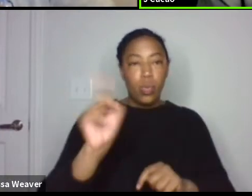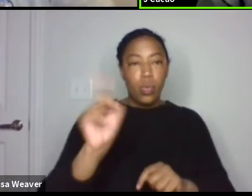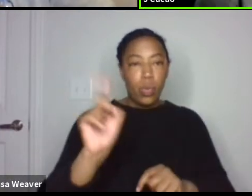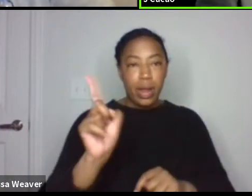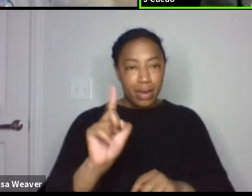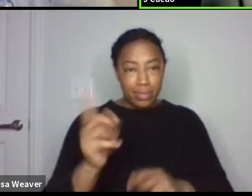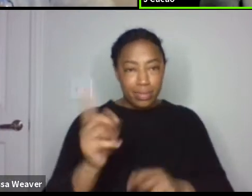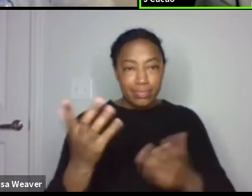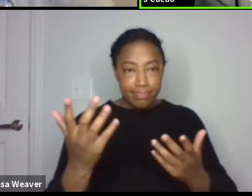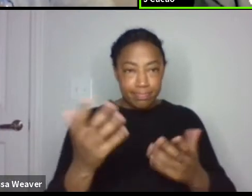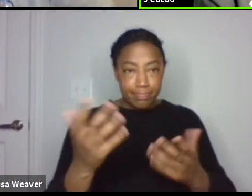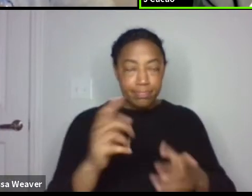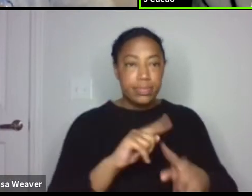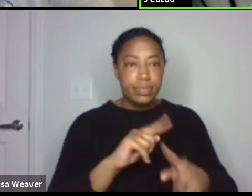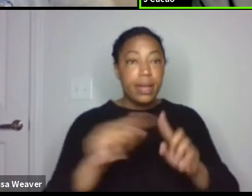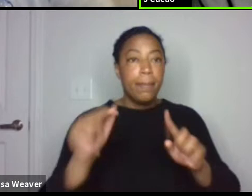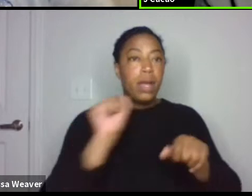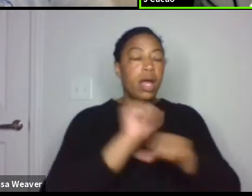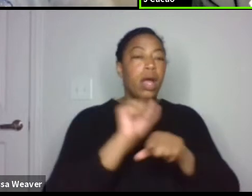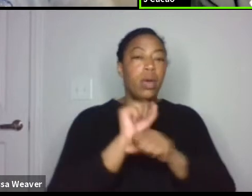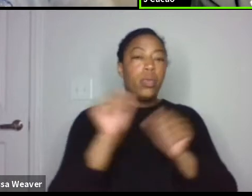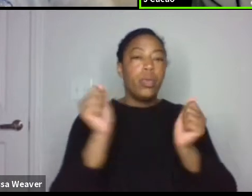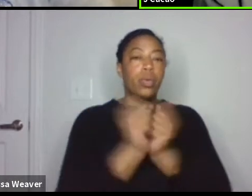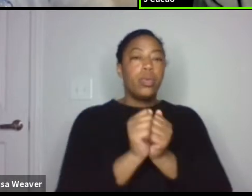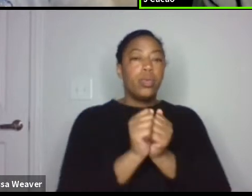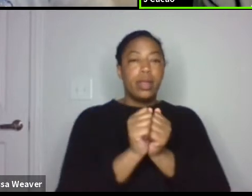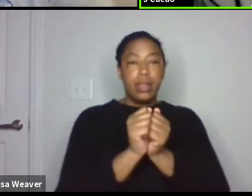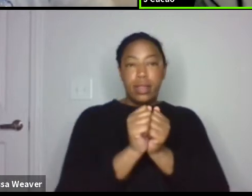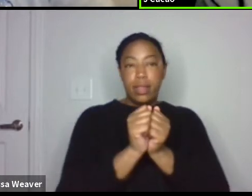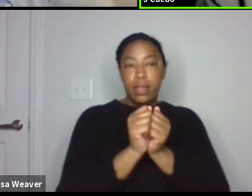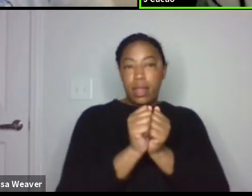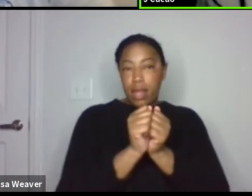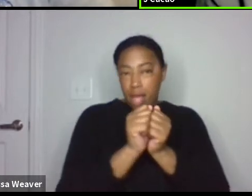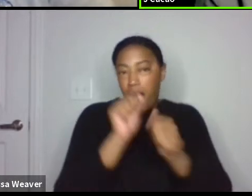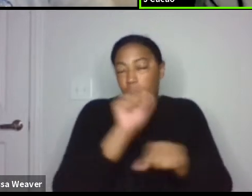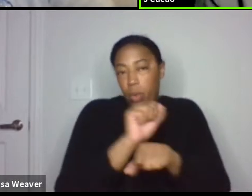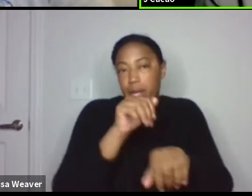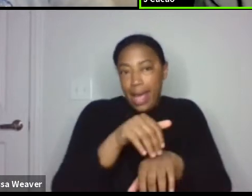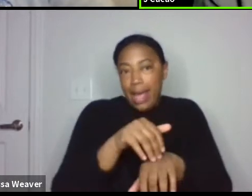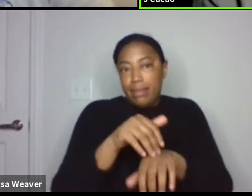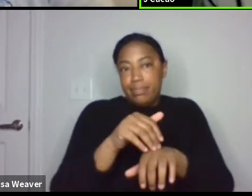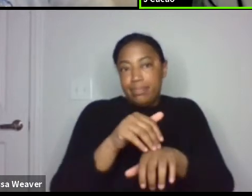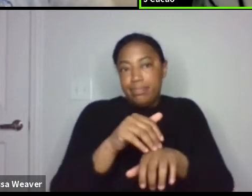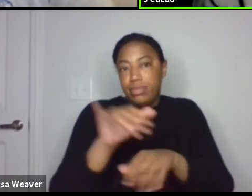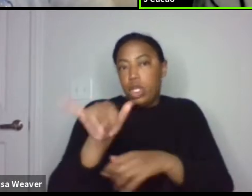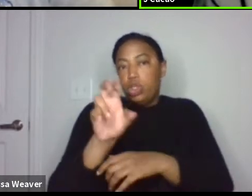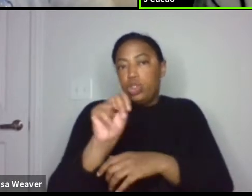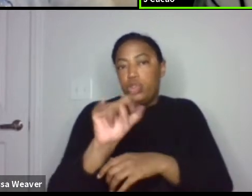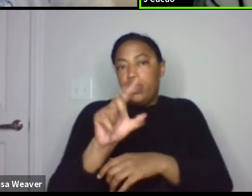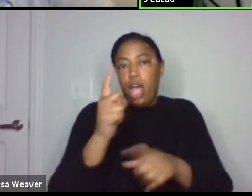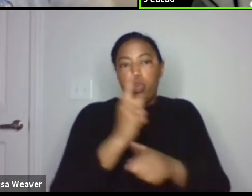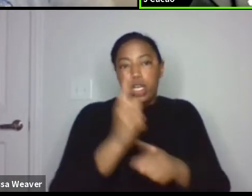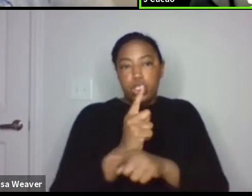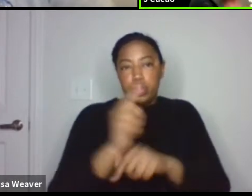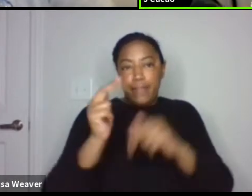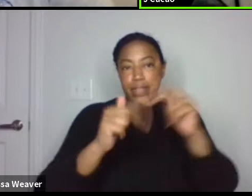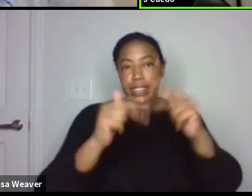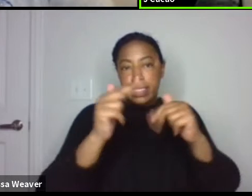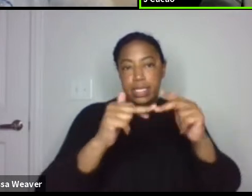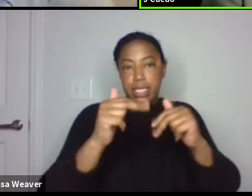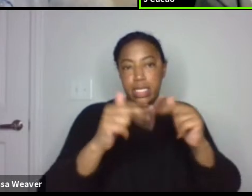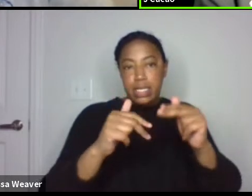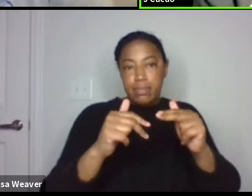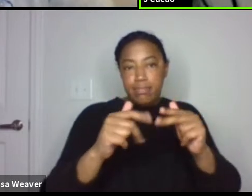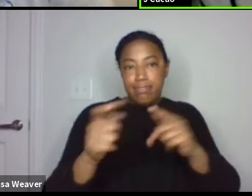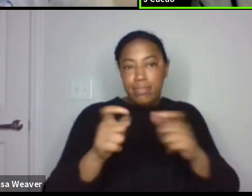but I work with at a juvenile correctional facility, dealing with that population